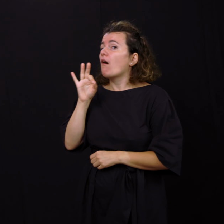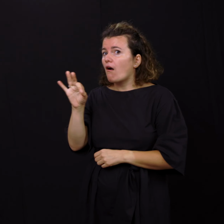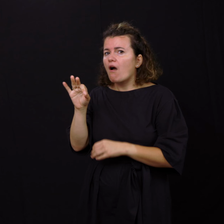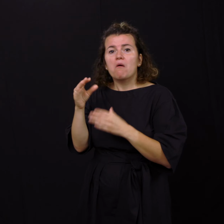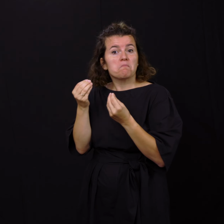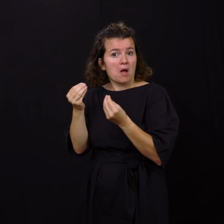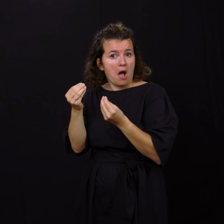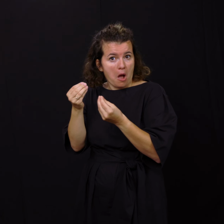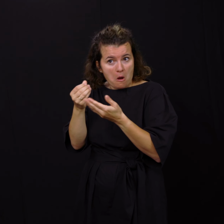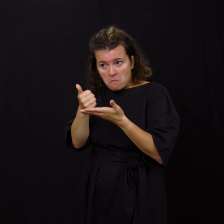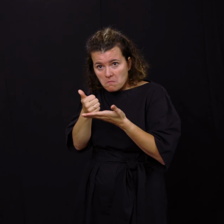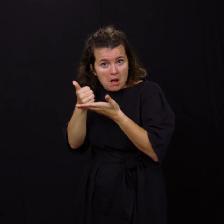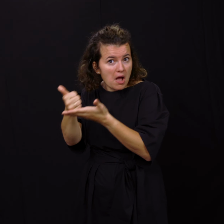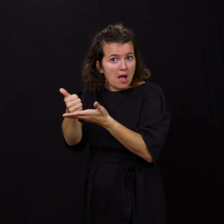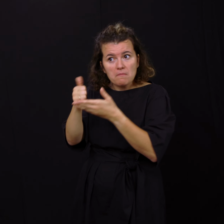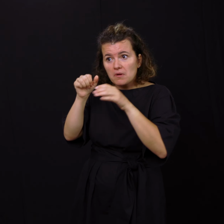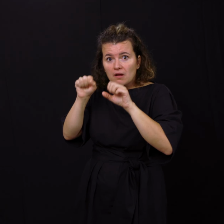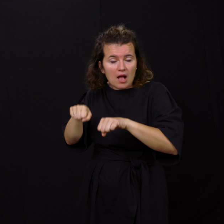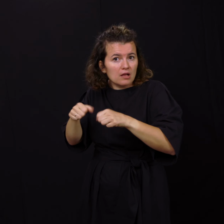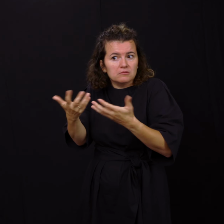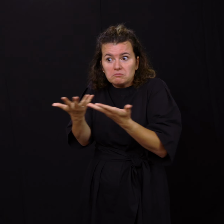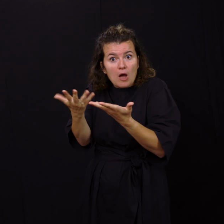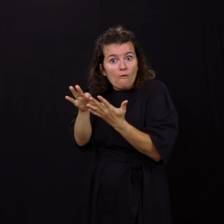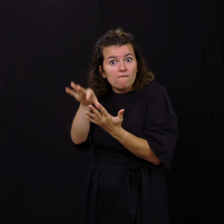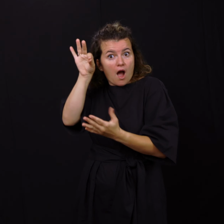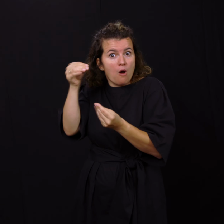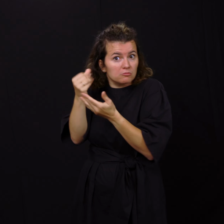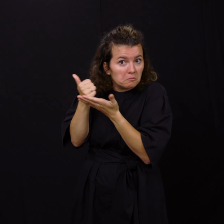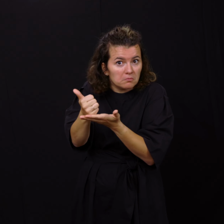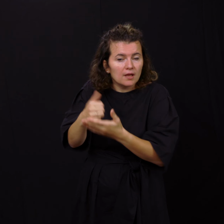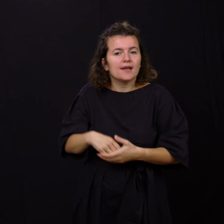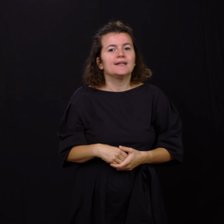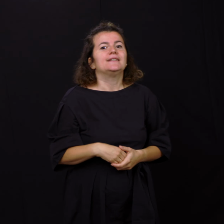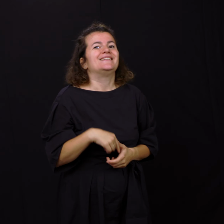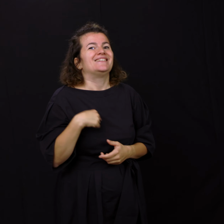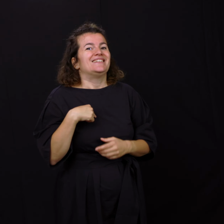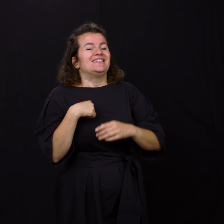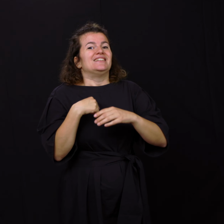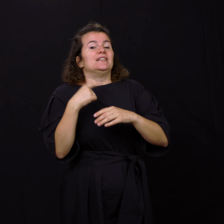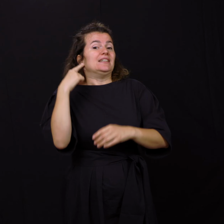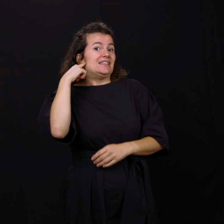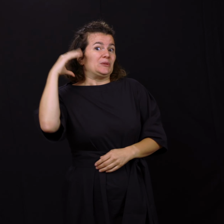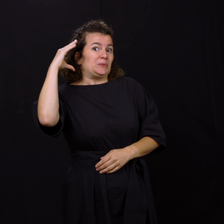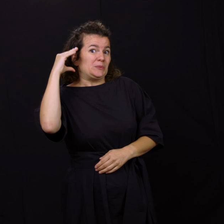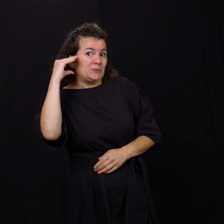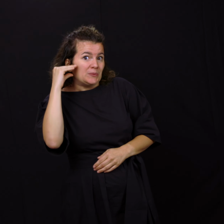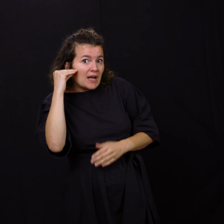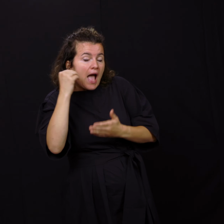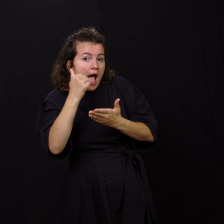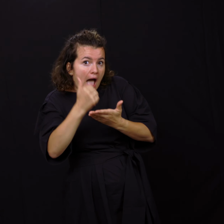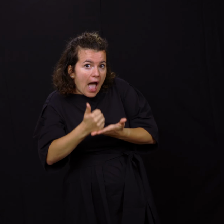this point, it's quite difficult to treat, to cure the hearing loss. It's not possible,